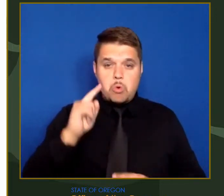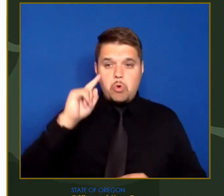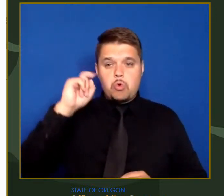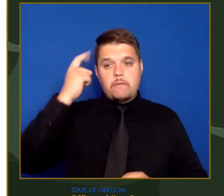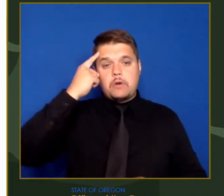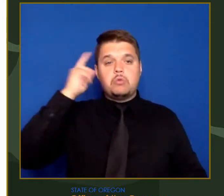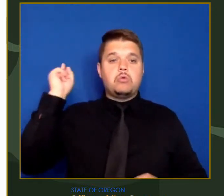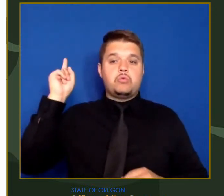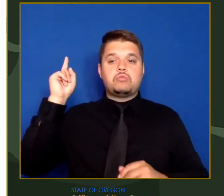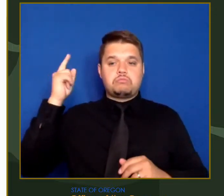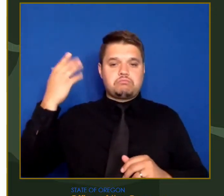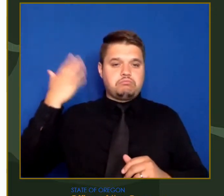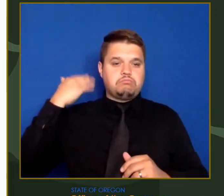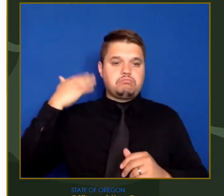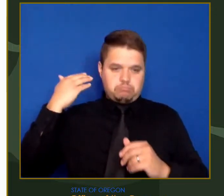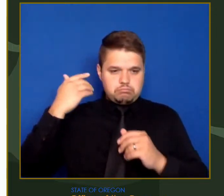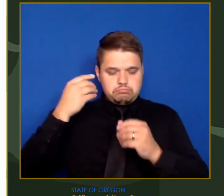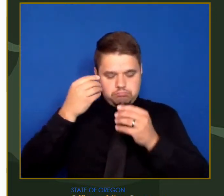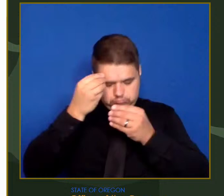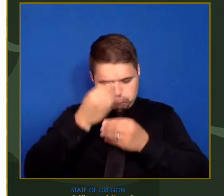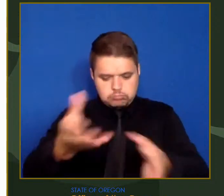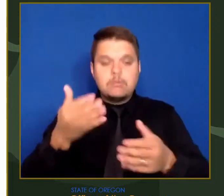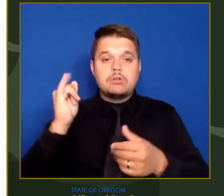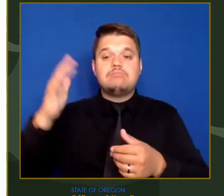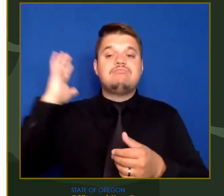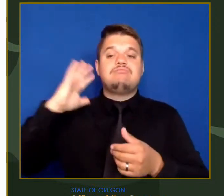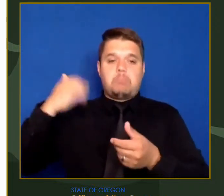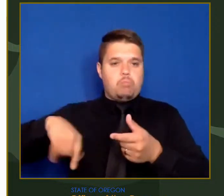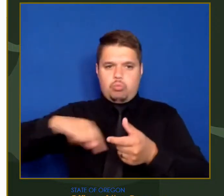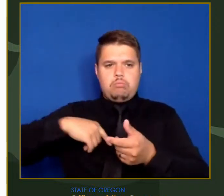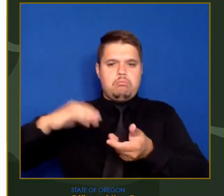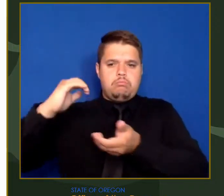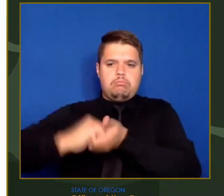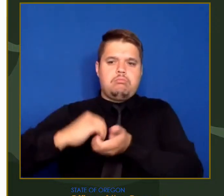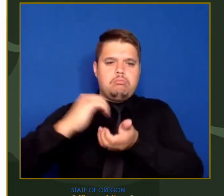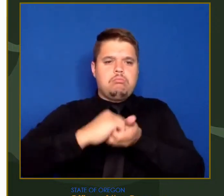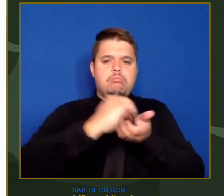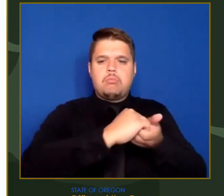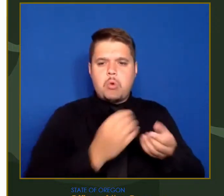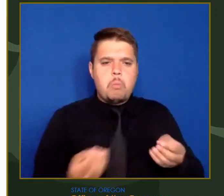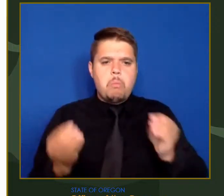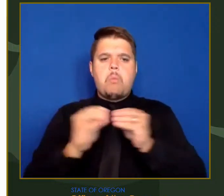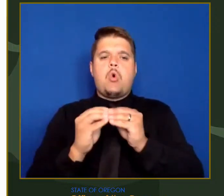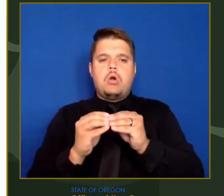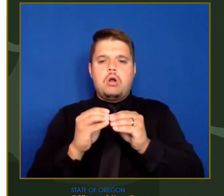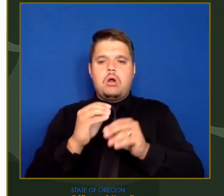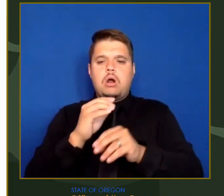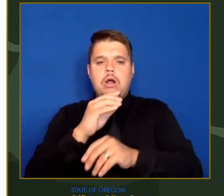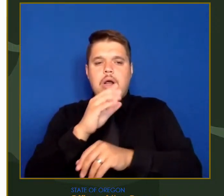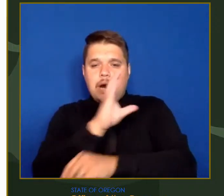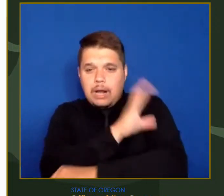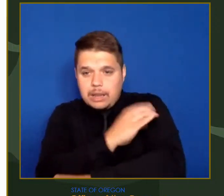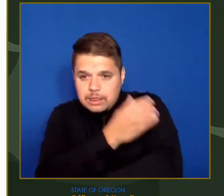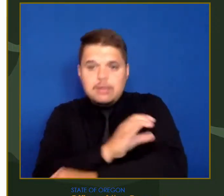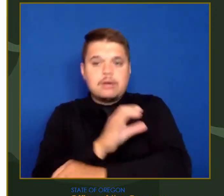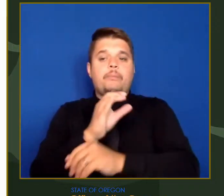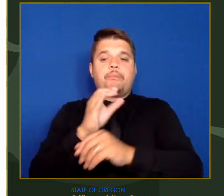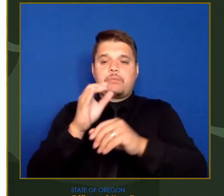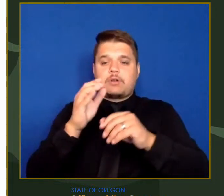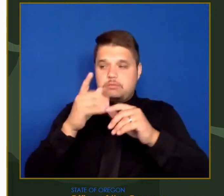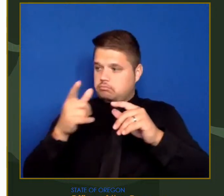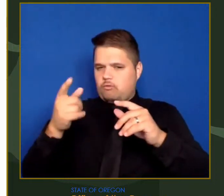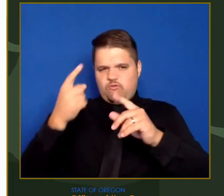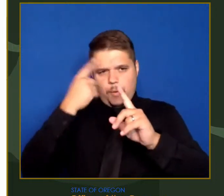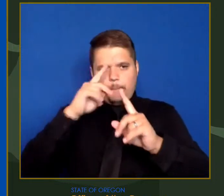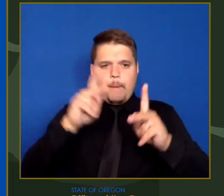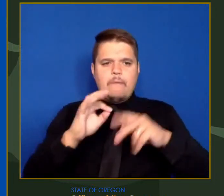partnerships we're pursuing to stage vaccination clinics in communities across Oregon, we see partners continuing to step up to vaccinate Oregonians. This